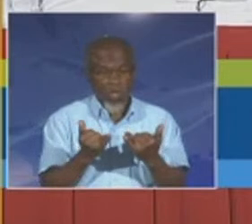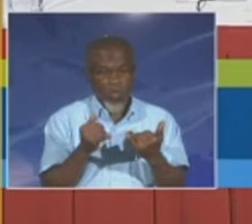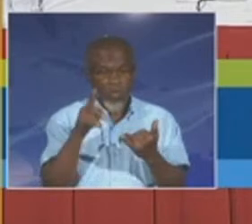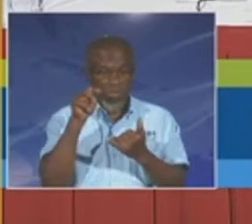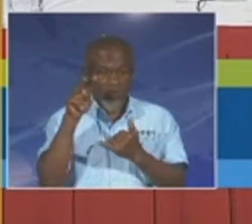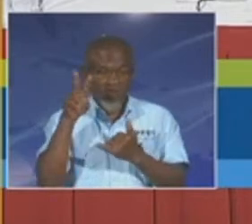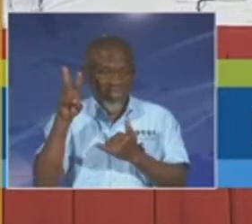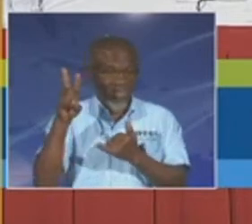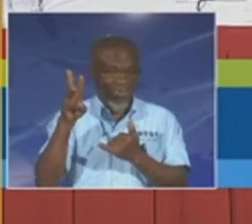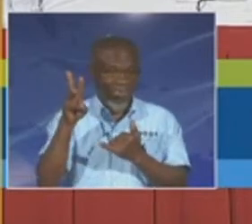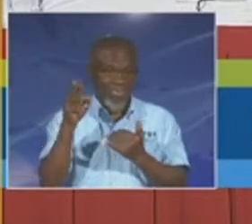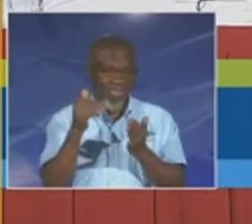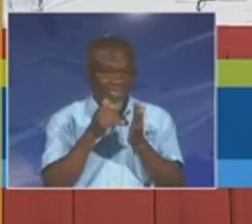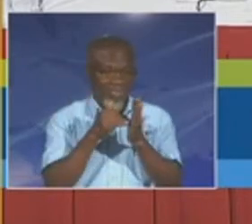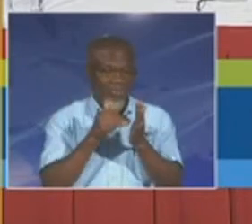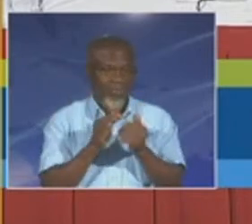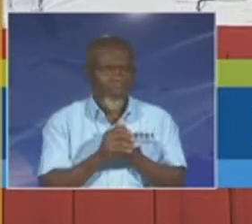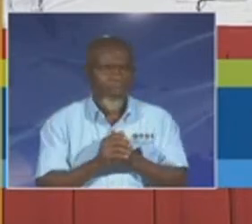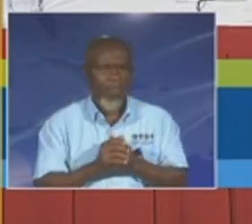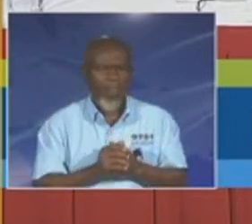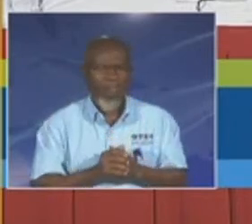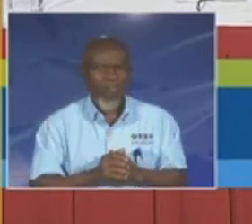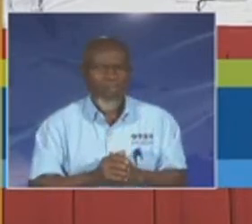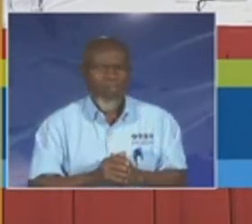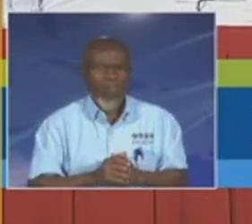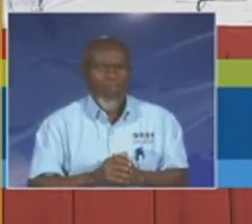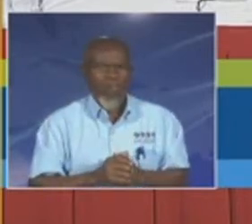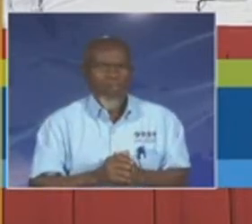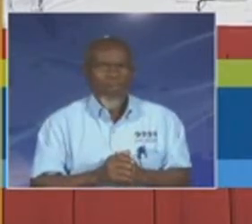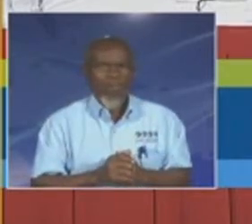TV6 for your follow-up question.